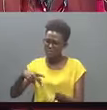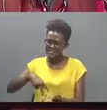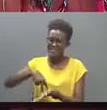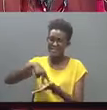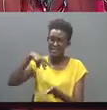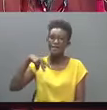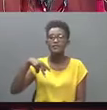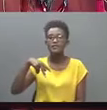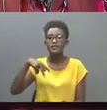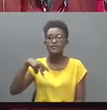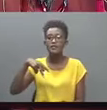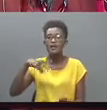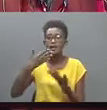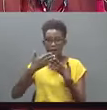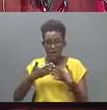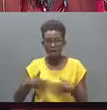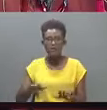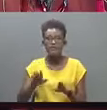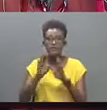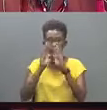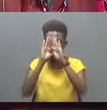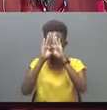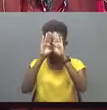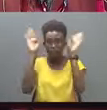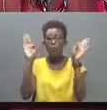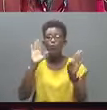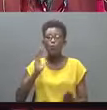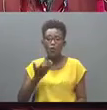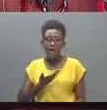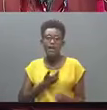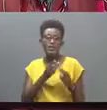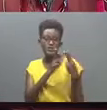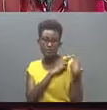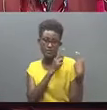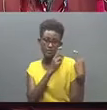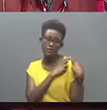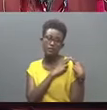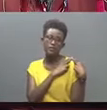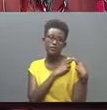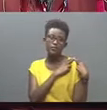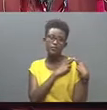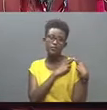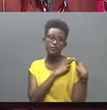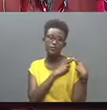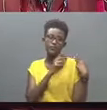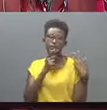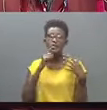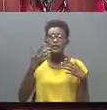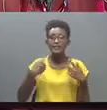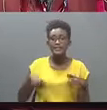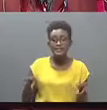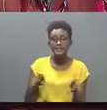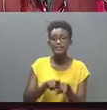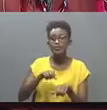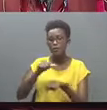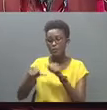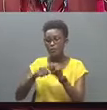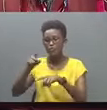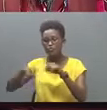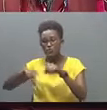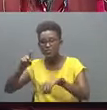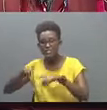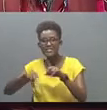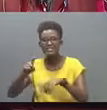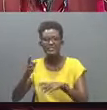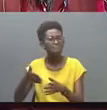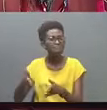Itorero guhaguruka. And realize we have a responsibility. Bigasobanukirwa ko dufite inshingano. That the political sector doesn't have.